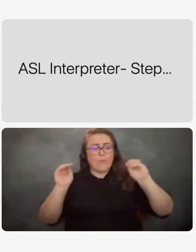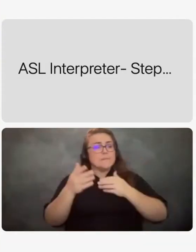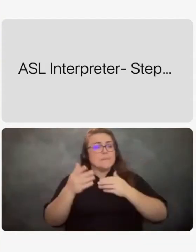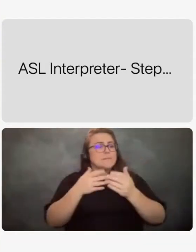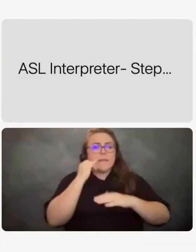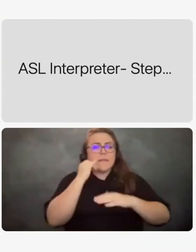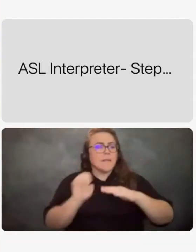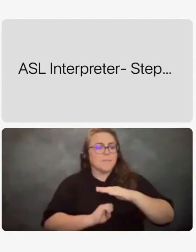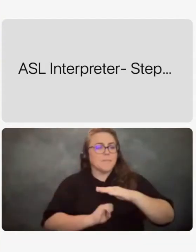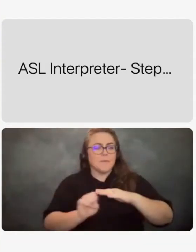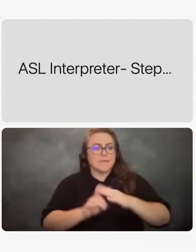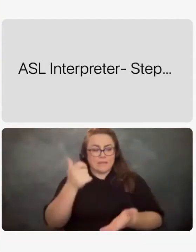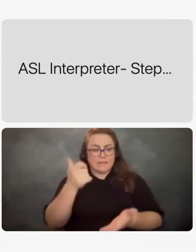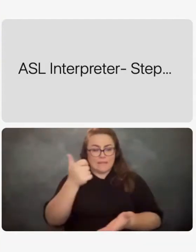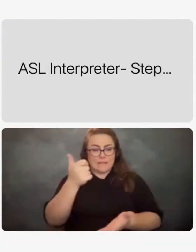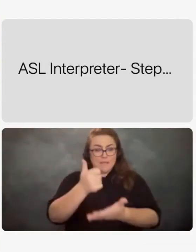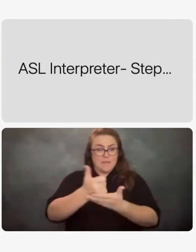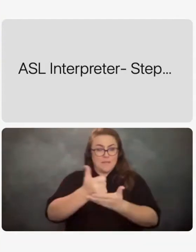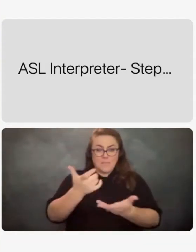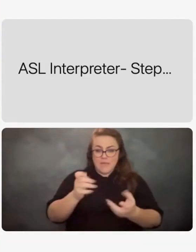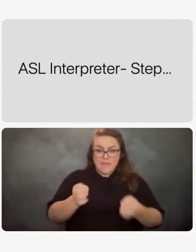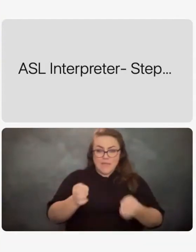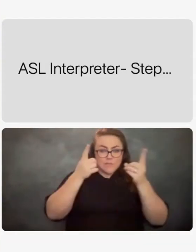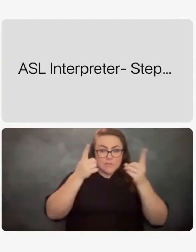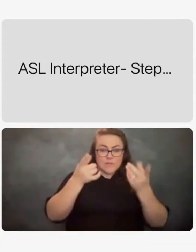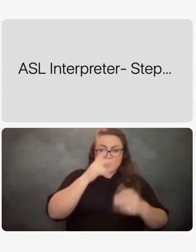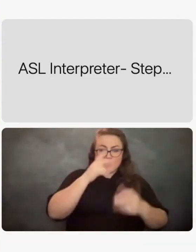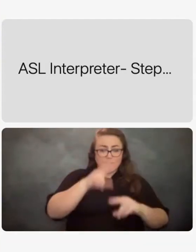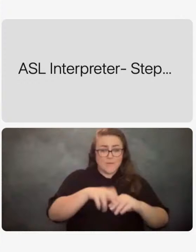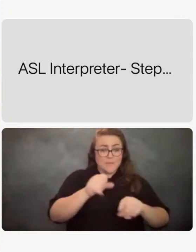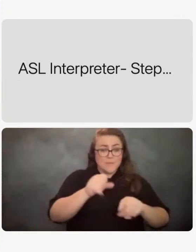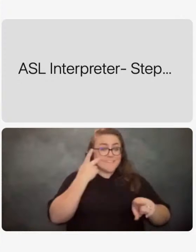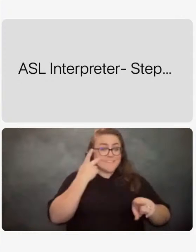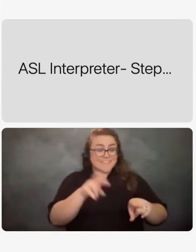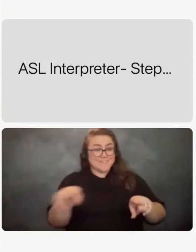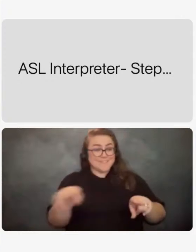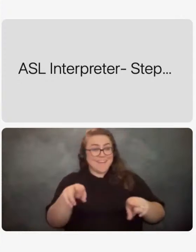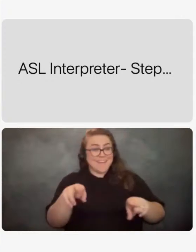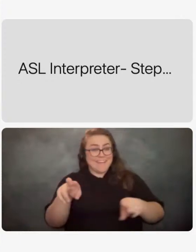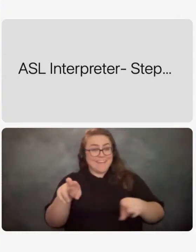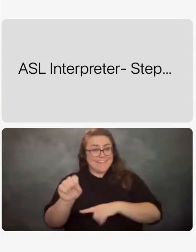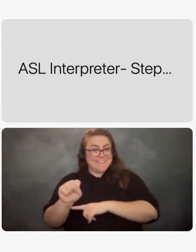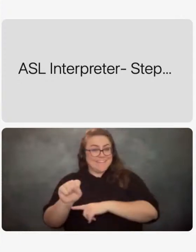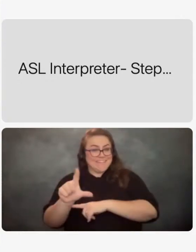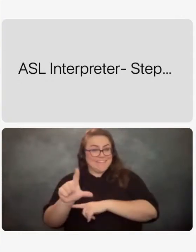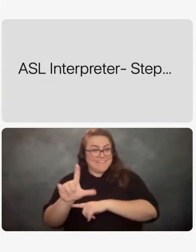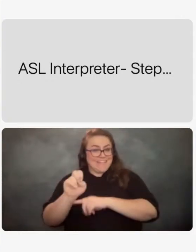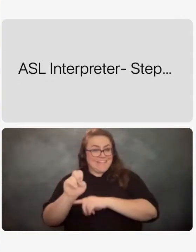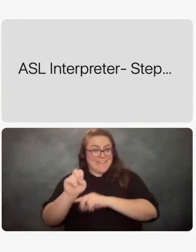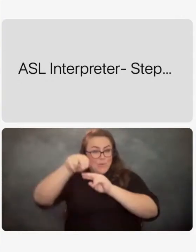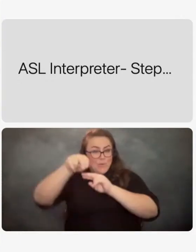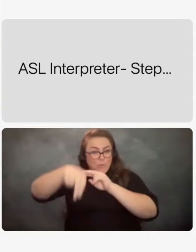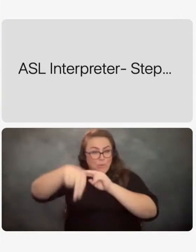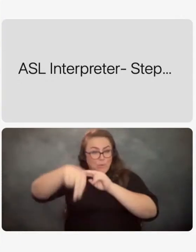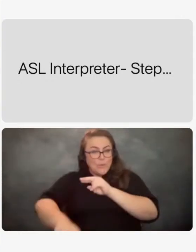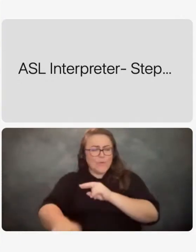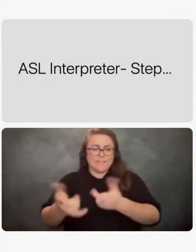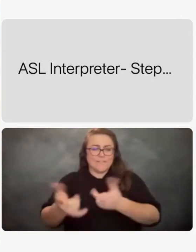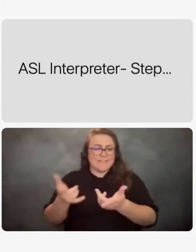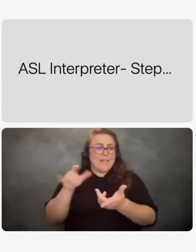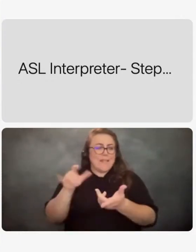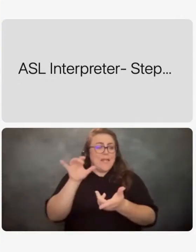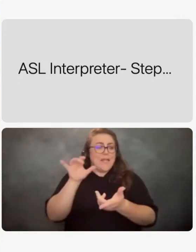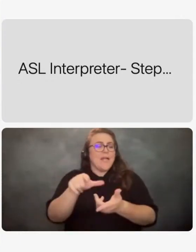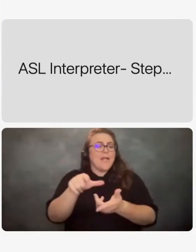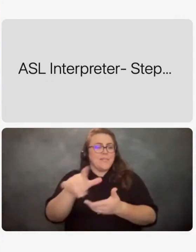You can see the slide on the right, a lot of people like that incorporates, this particular project had a grade change. So next to the stairs, they had